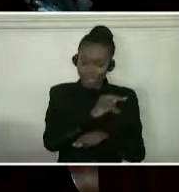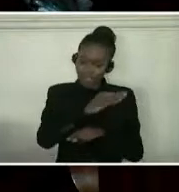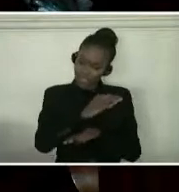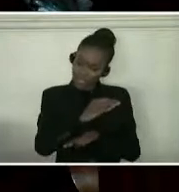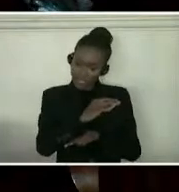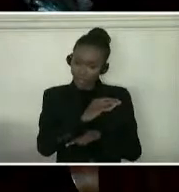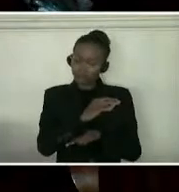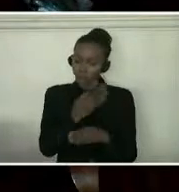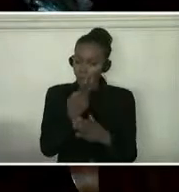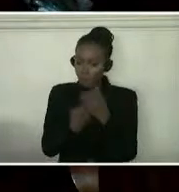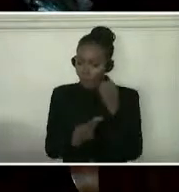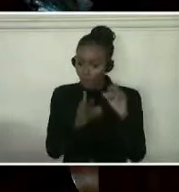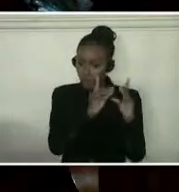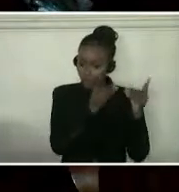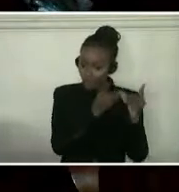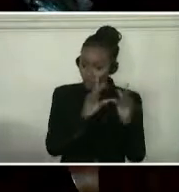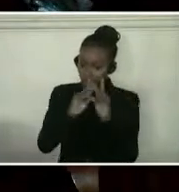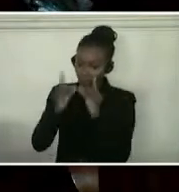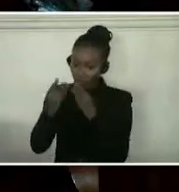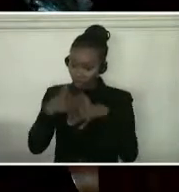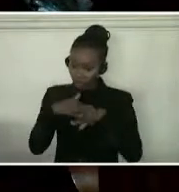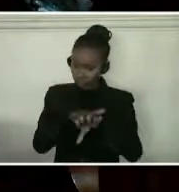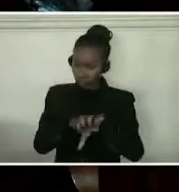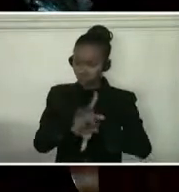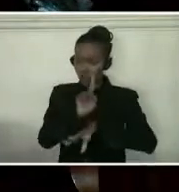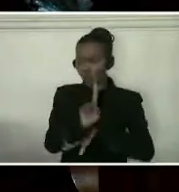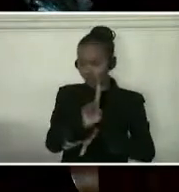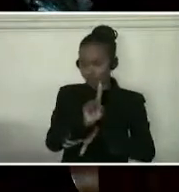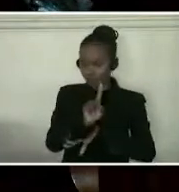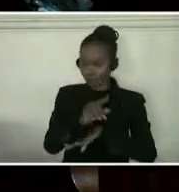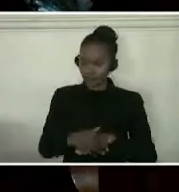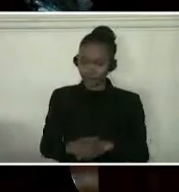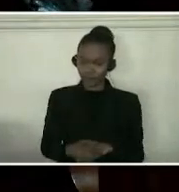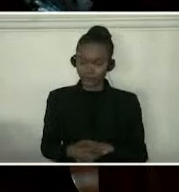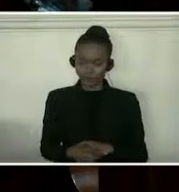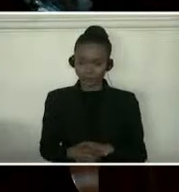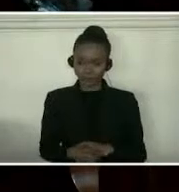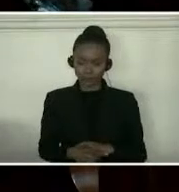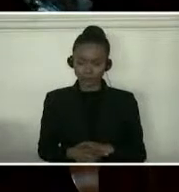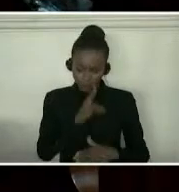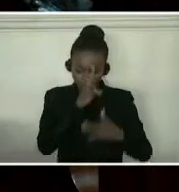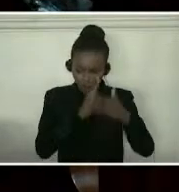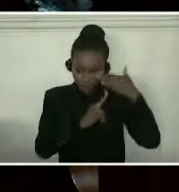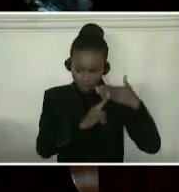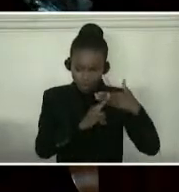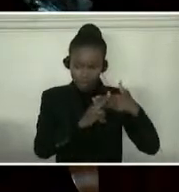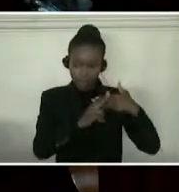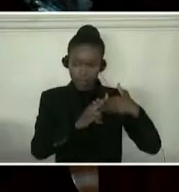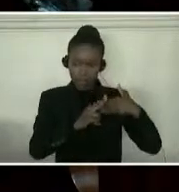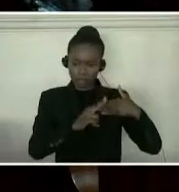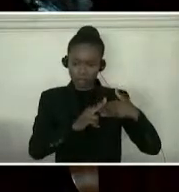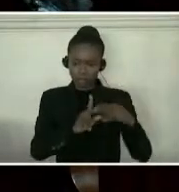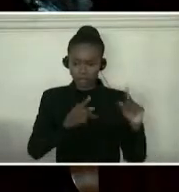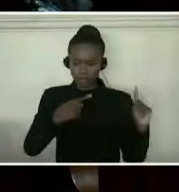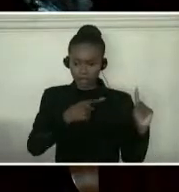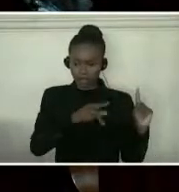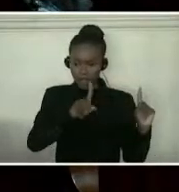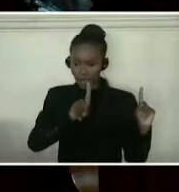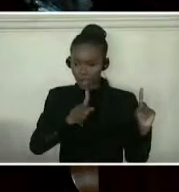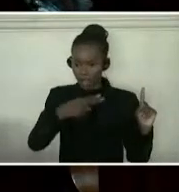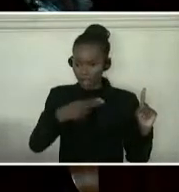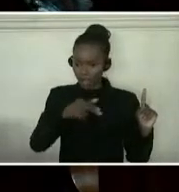department ahmabili kobe department ayotta a honorable kawala we